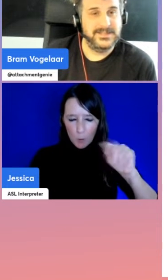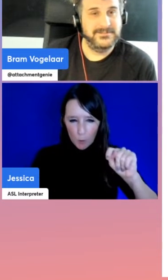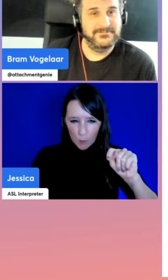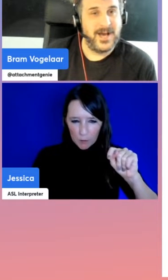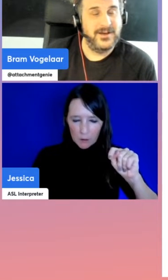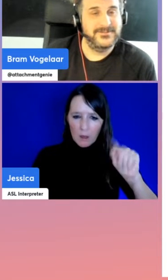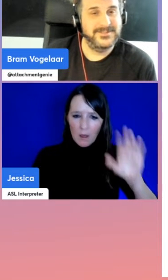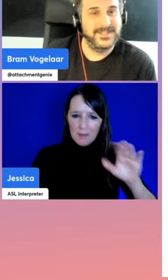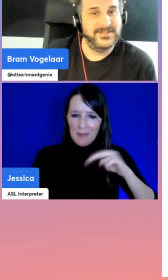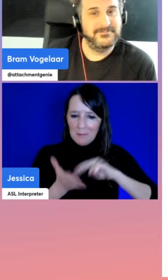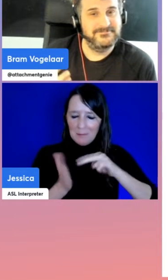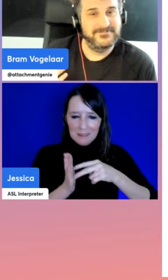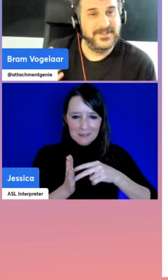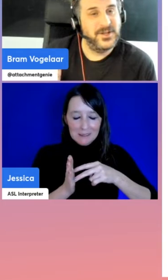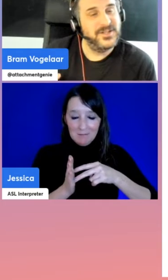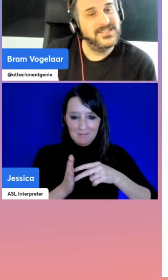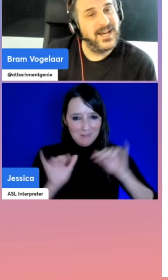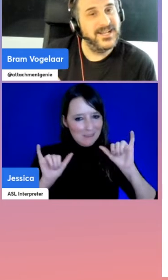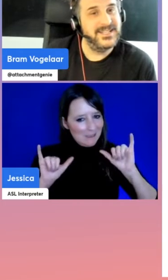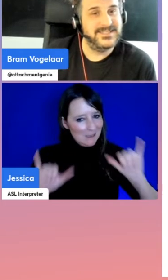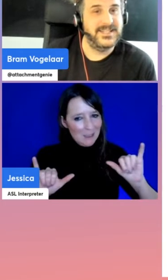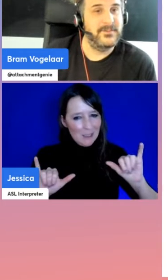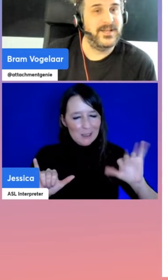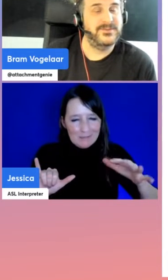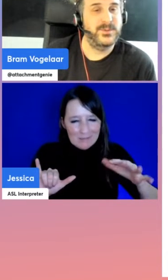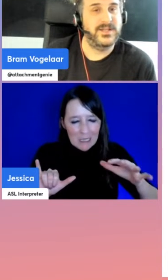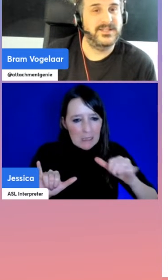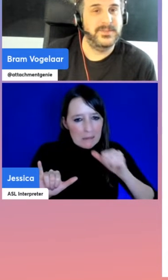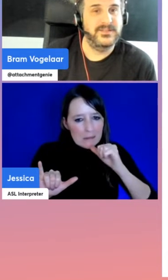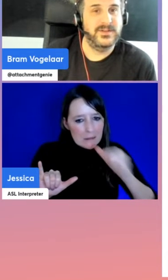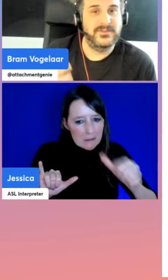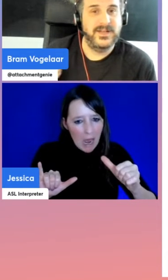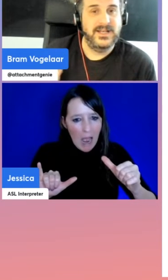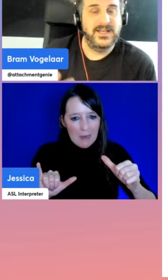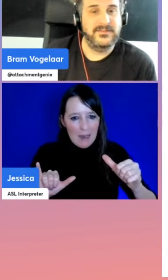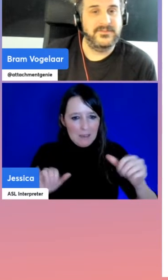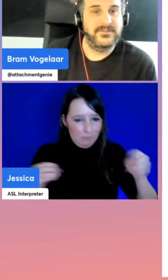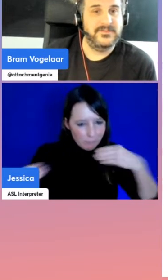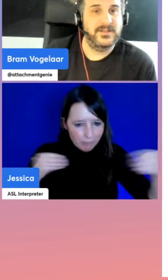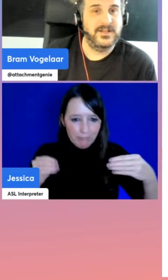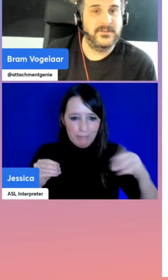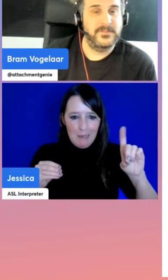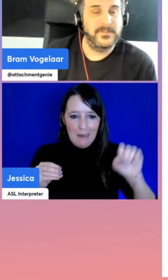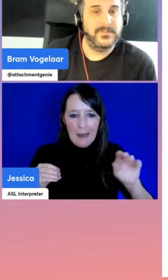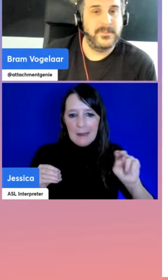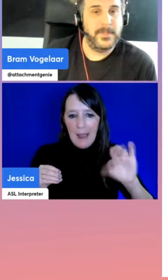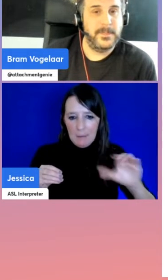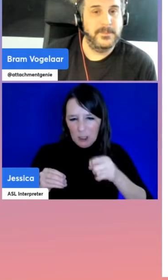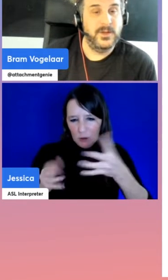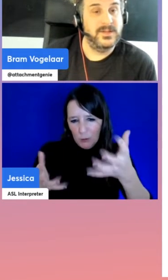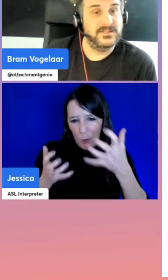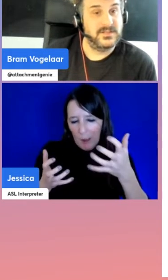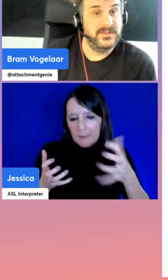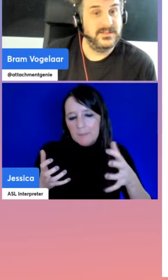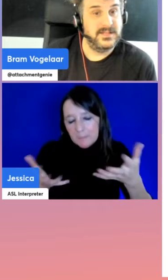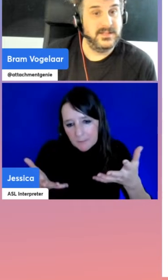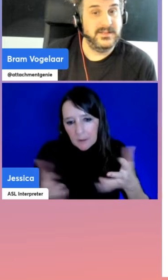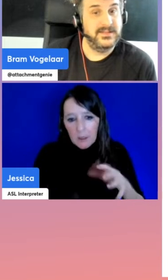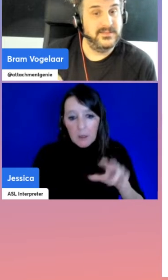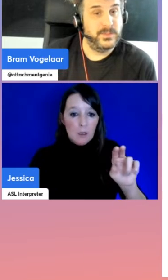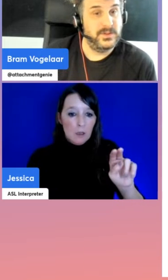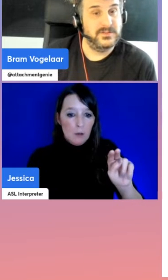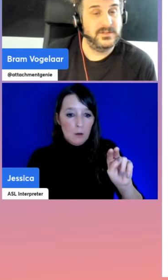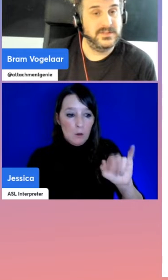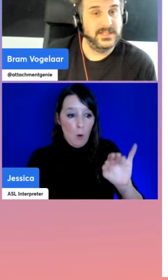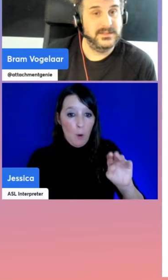makes it still not entirely as dynamic as we want it to be. So if Nomad starts rescheduling